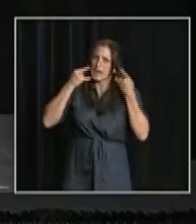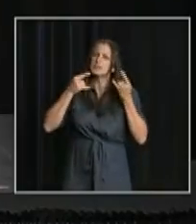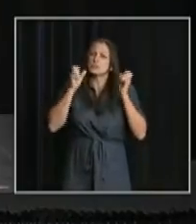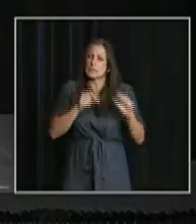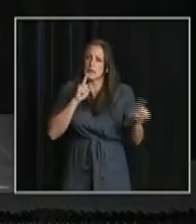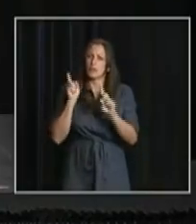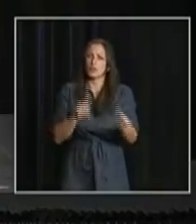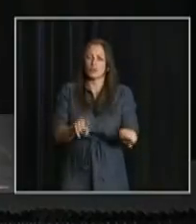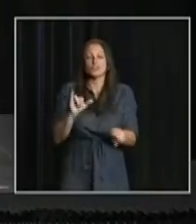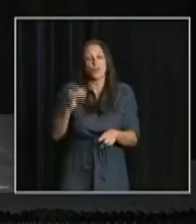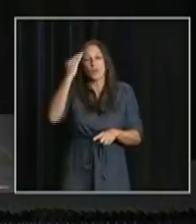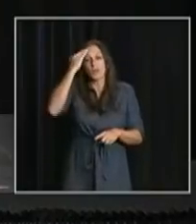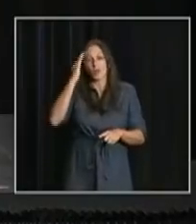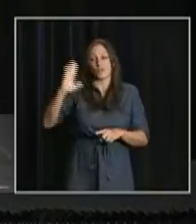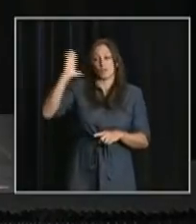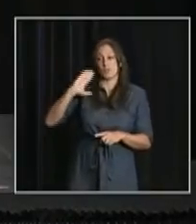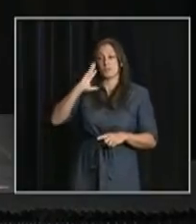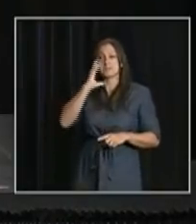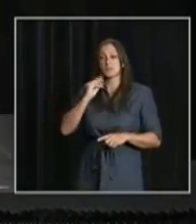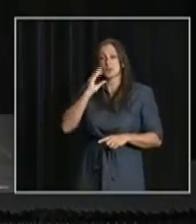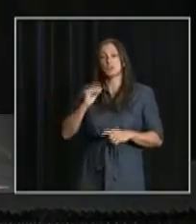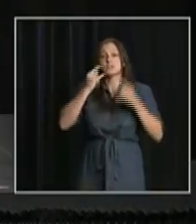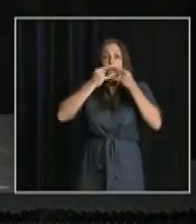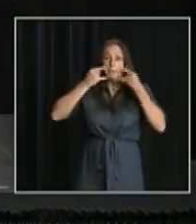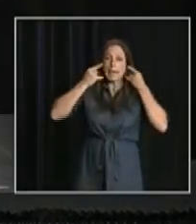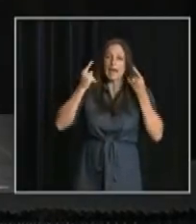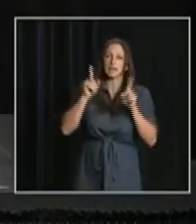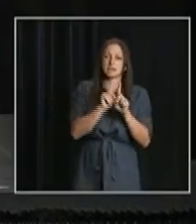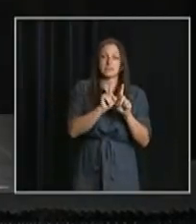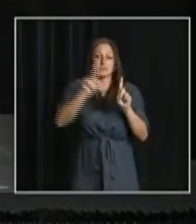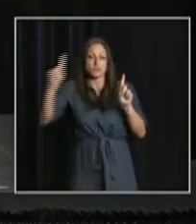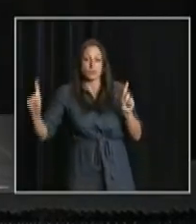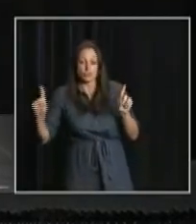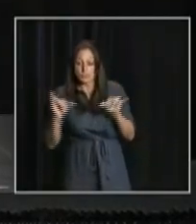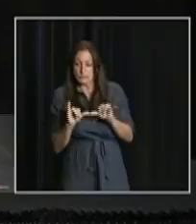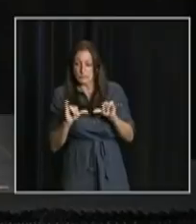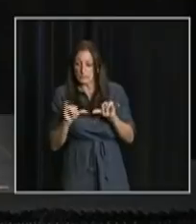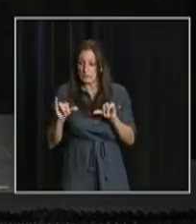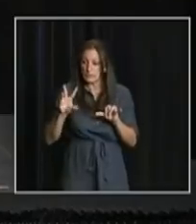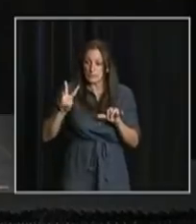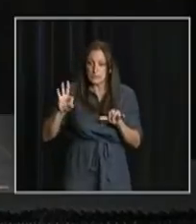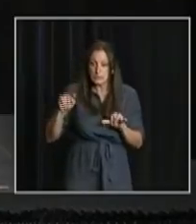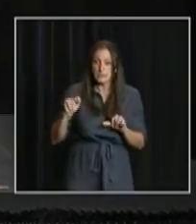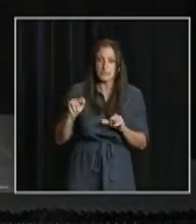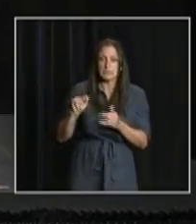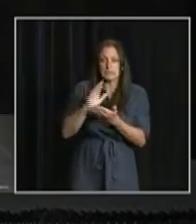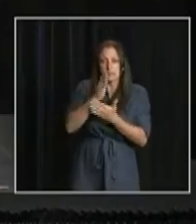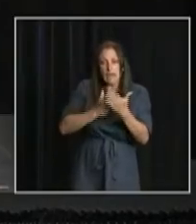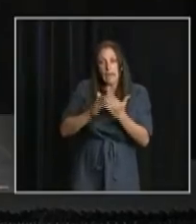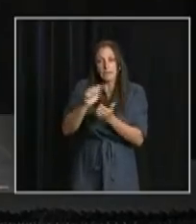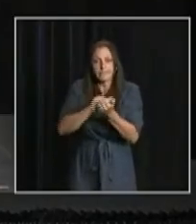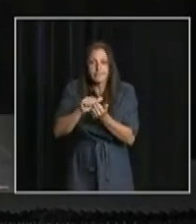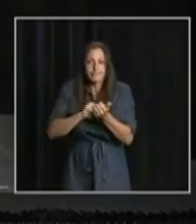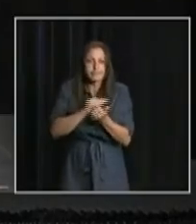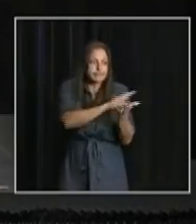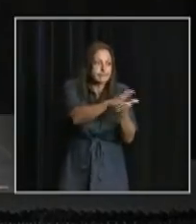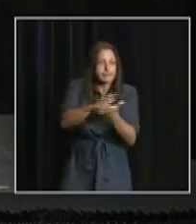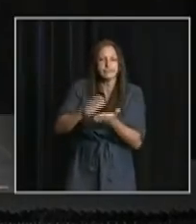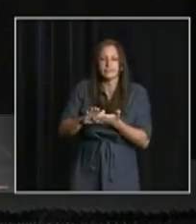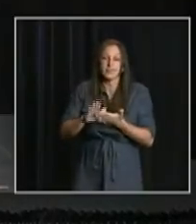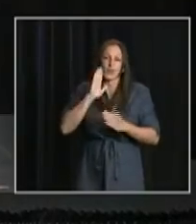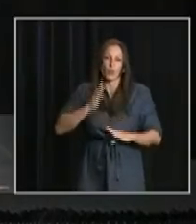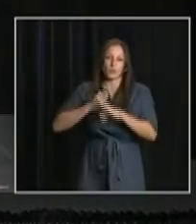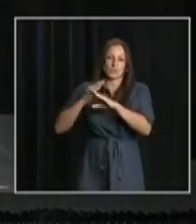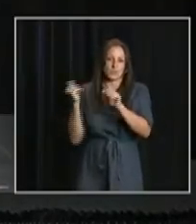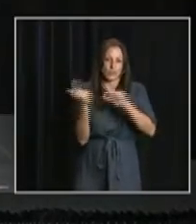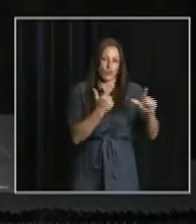previous experience that the masks, the social distances, the sanitation protects us. And so, again,